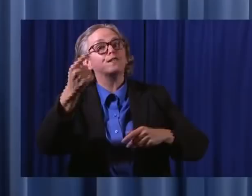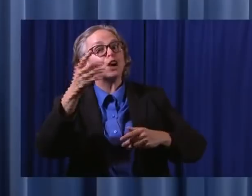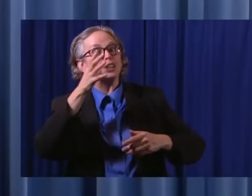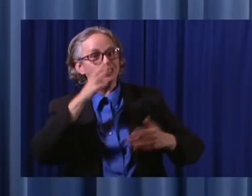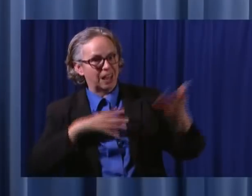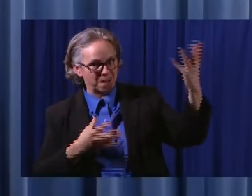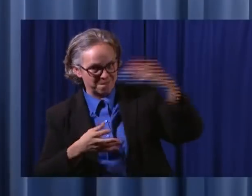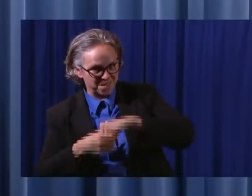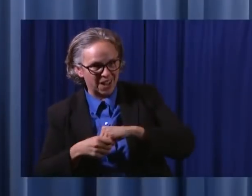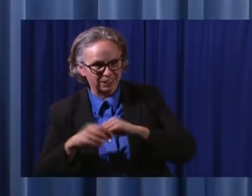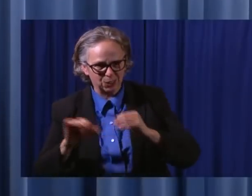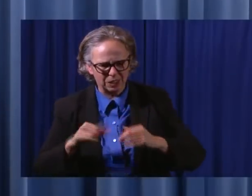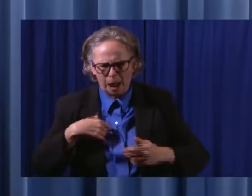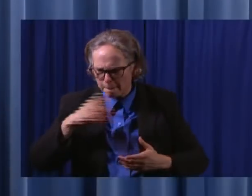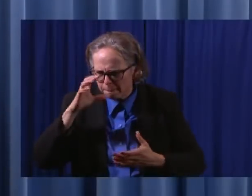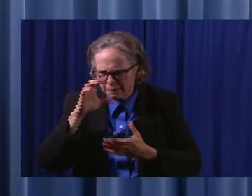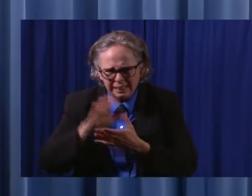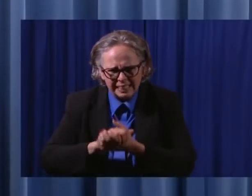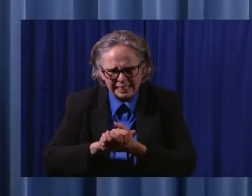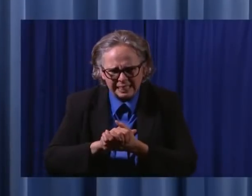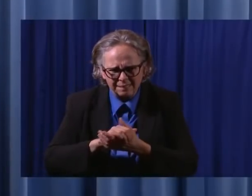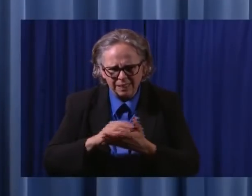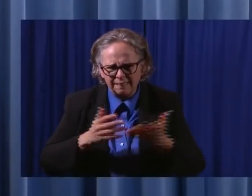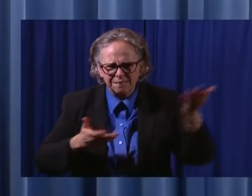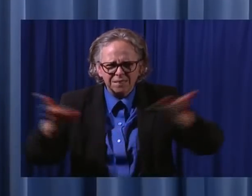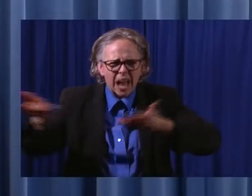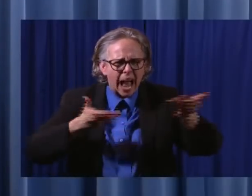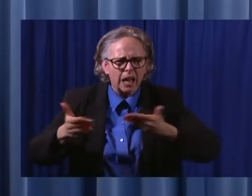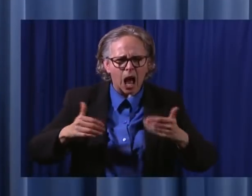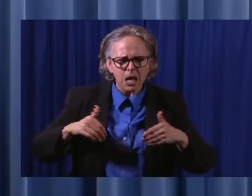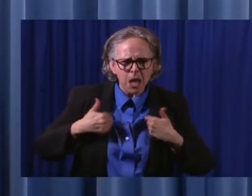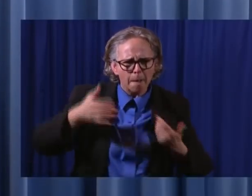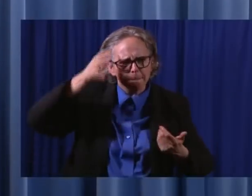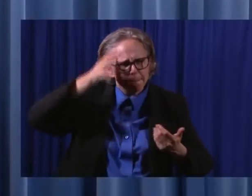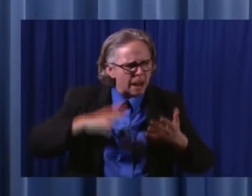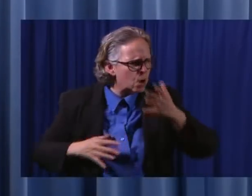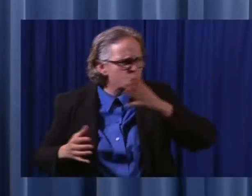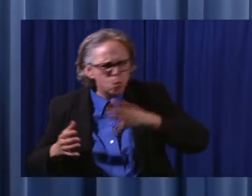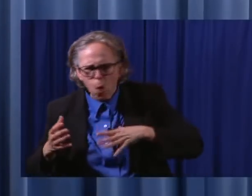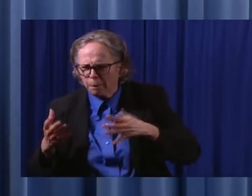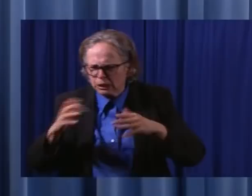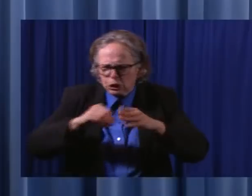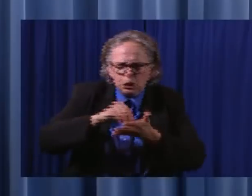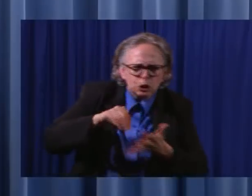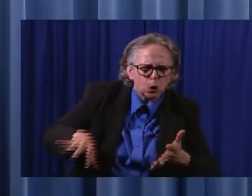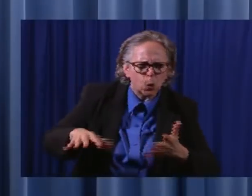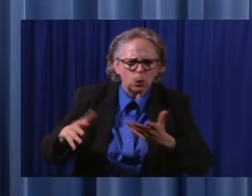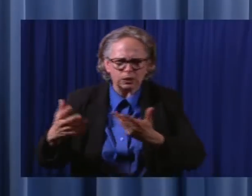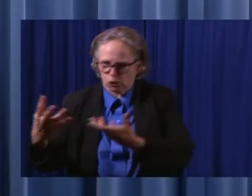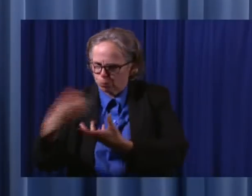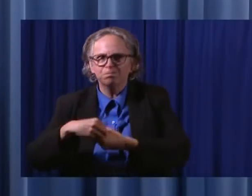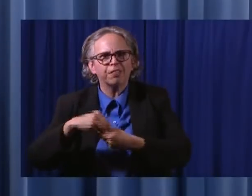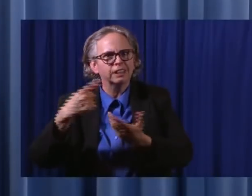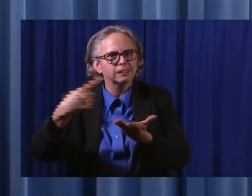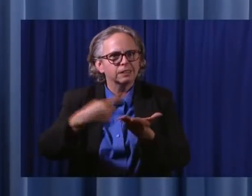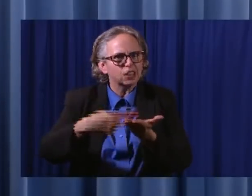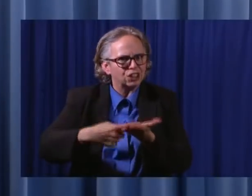women on that call, on that Zoom call, who have in fact been involved in foster care